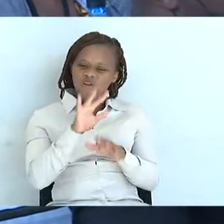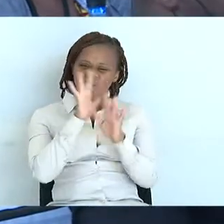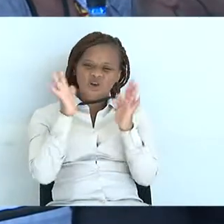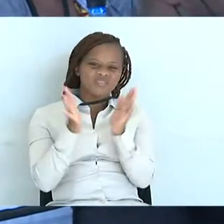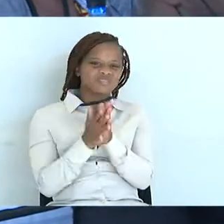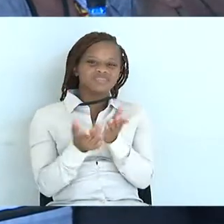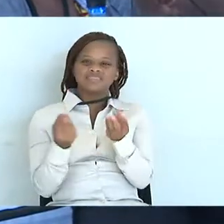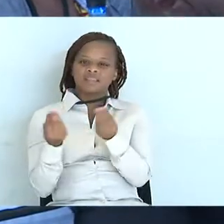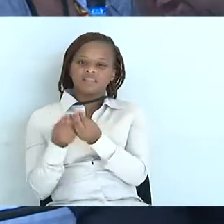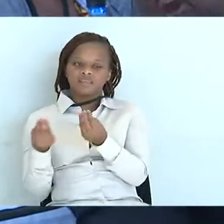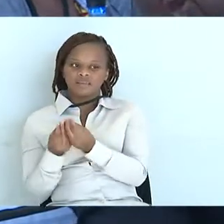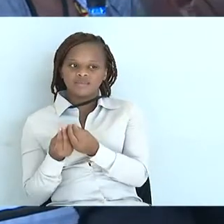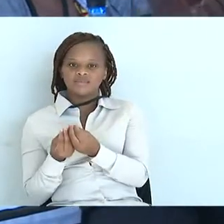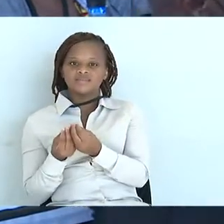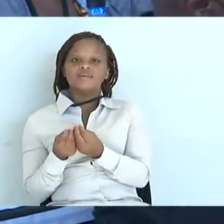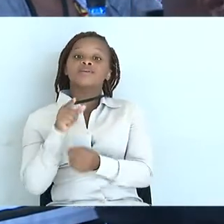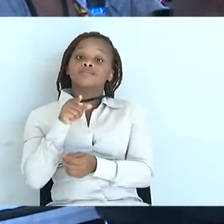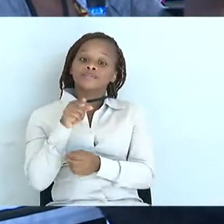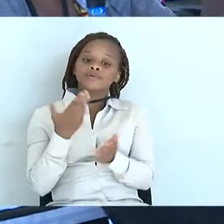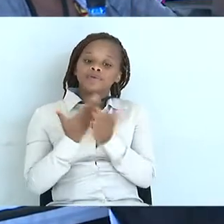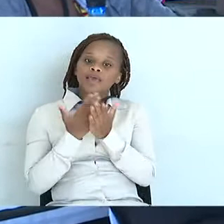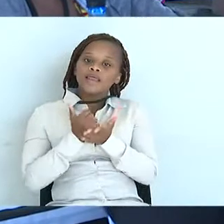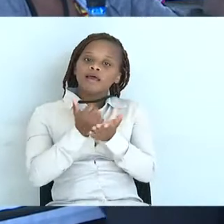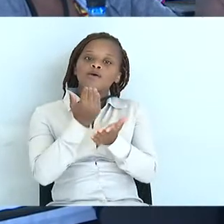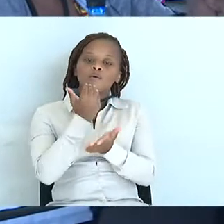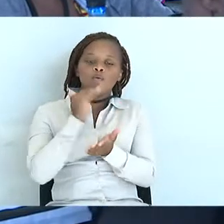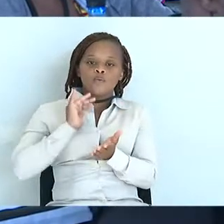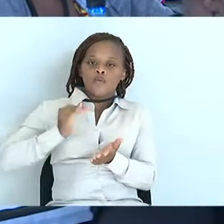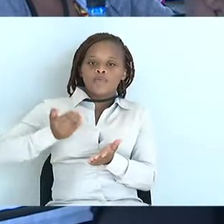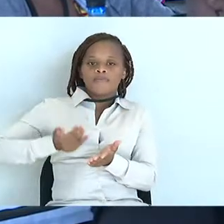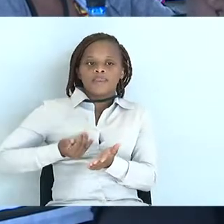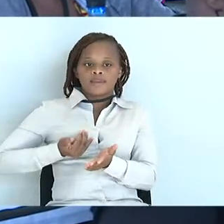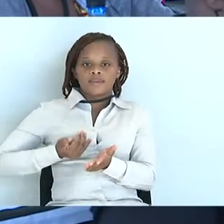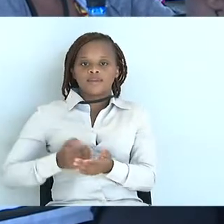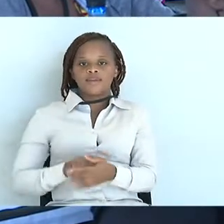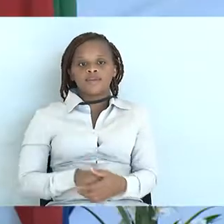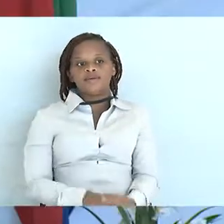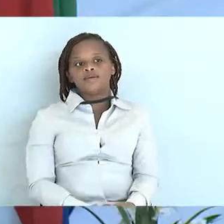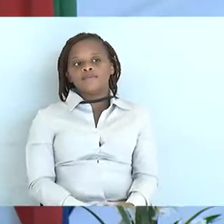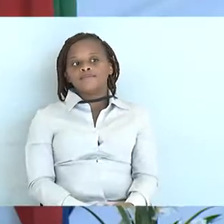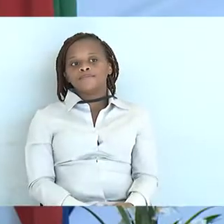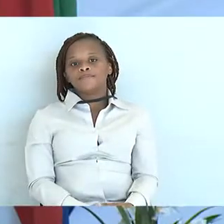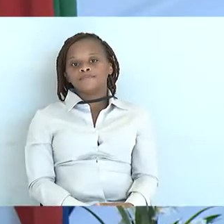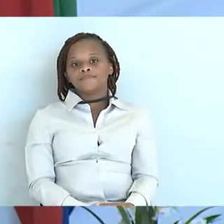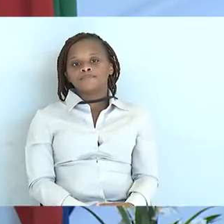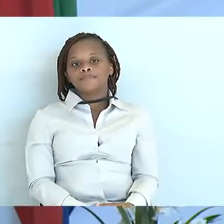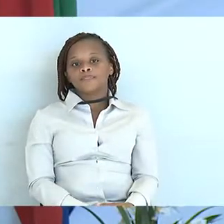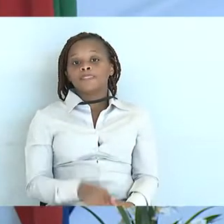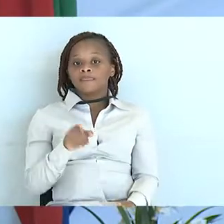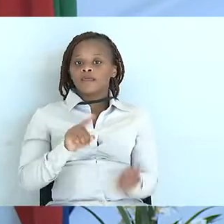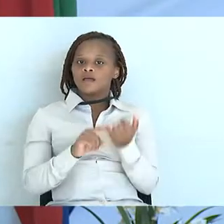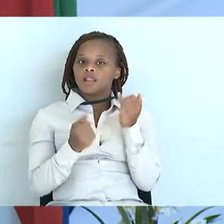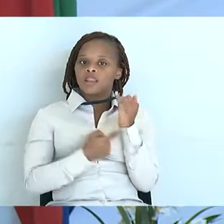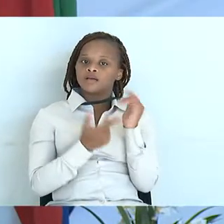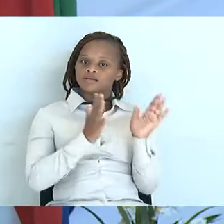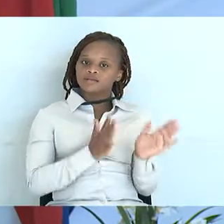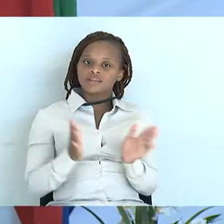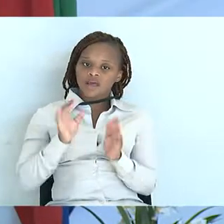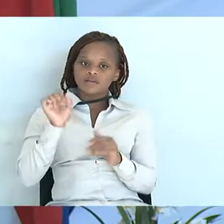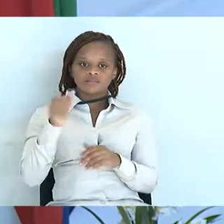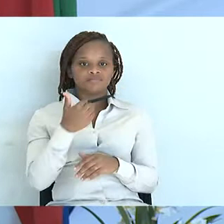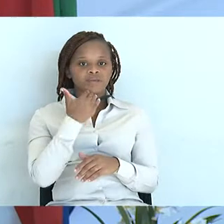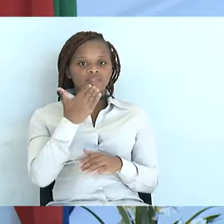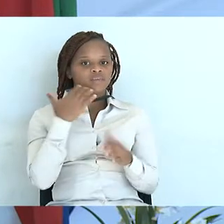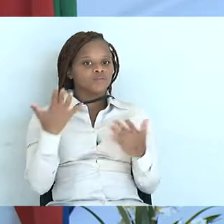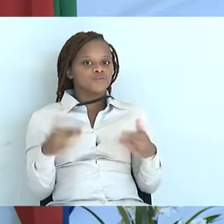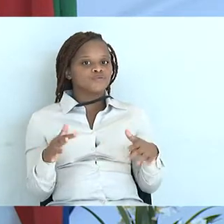enable women to participate. That's the last slide, and thank you very much,